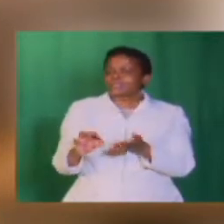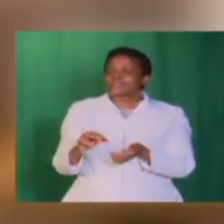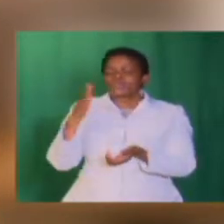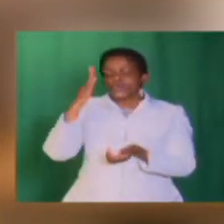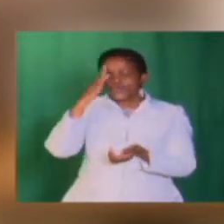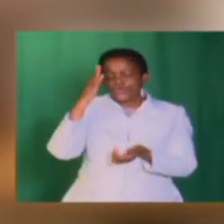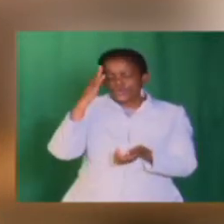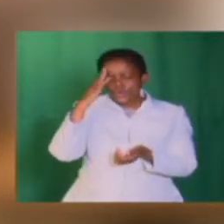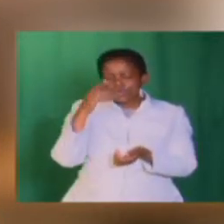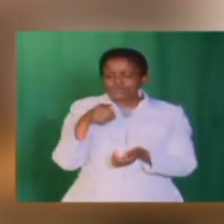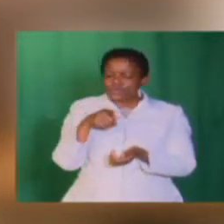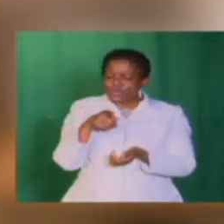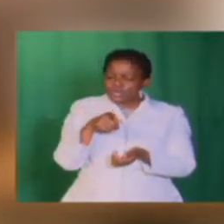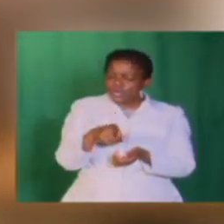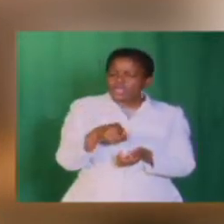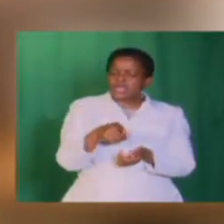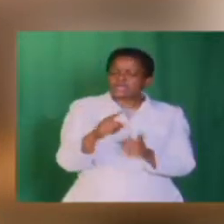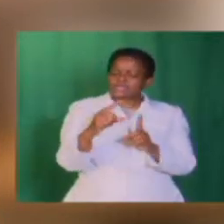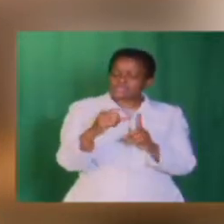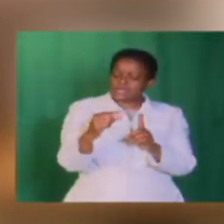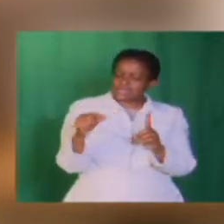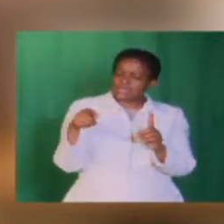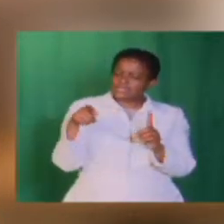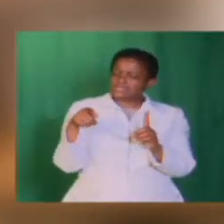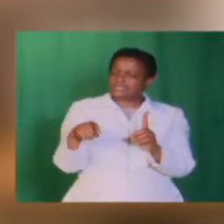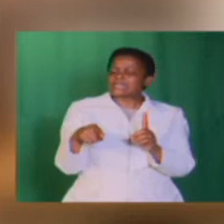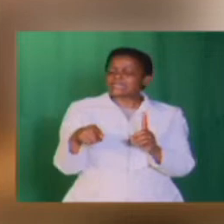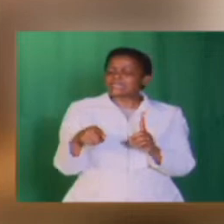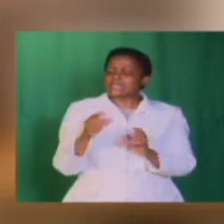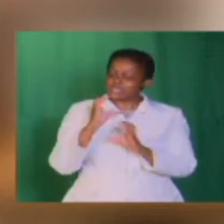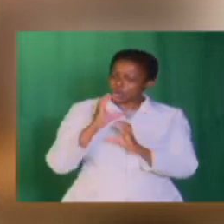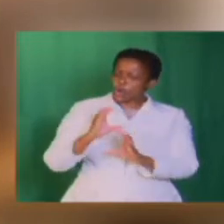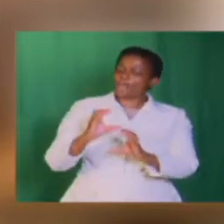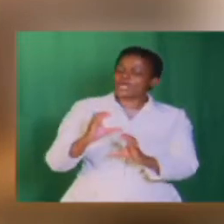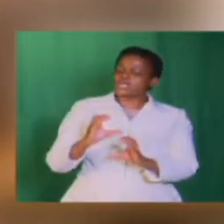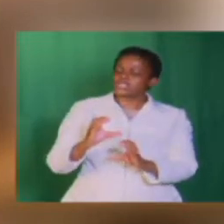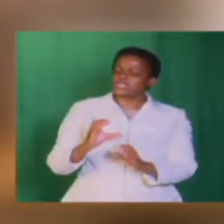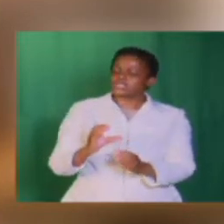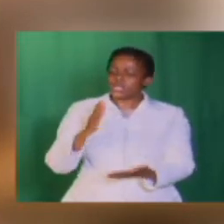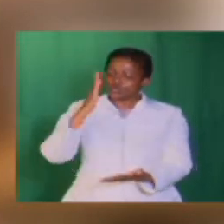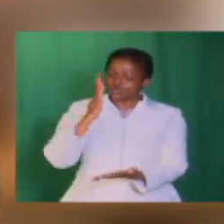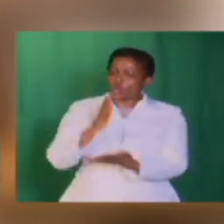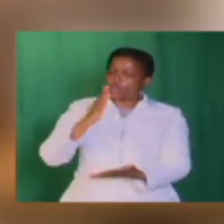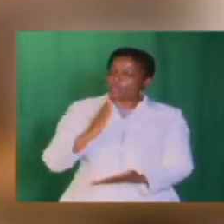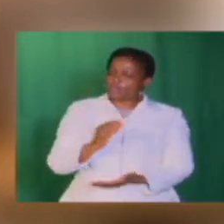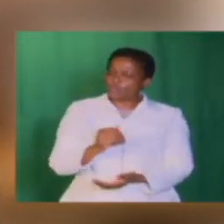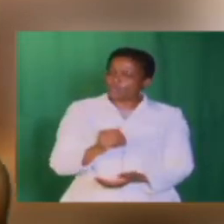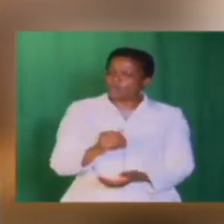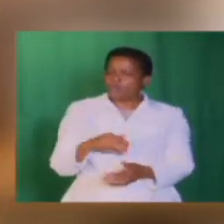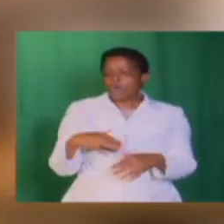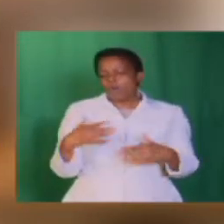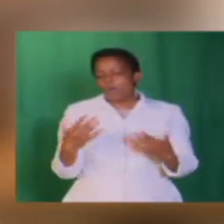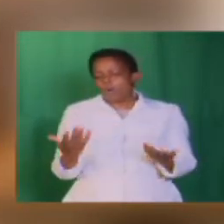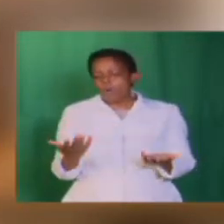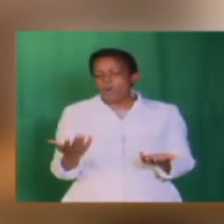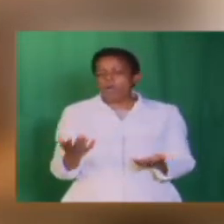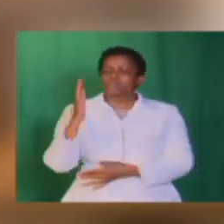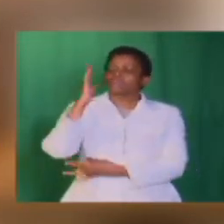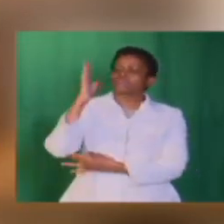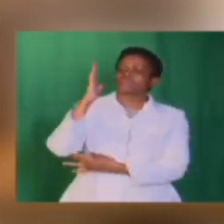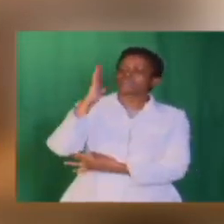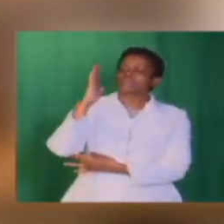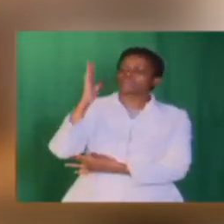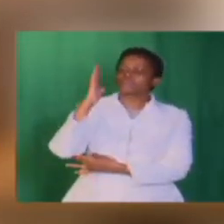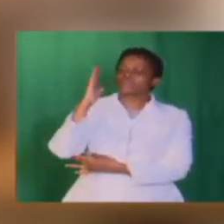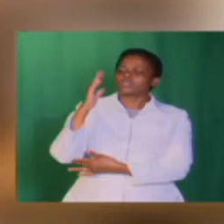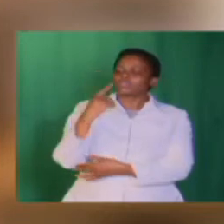this is an imperative statement. I am putting in a command. Stop doing this. Maybe you're doing a presentation. You are telling